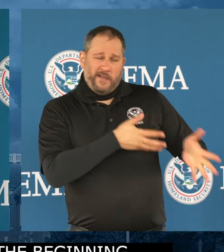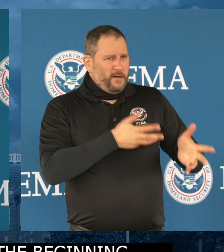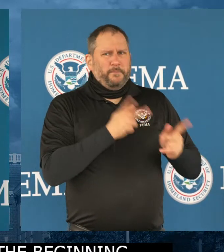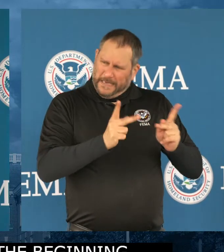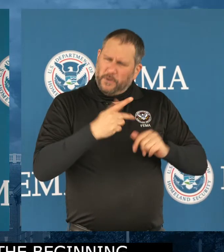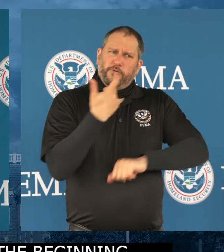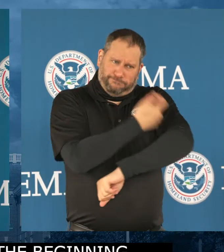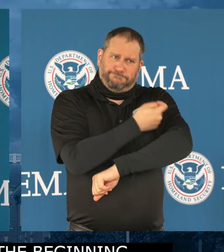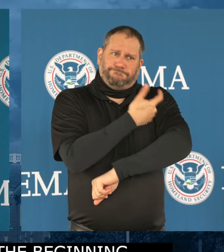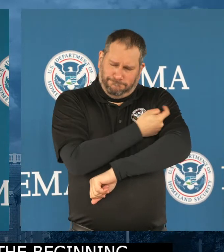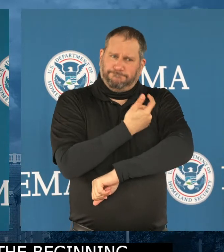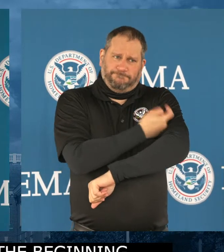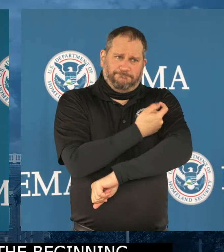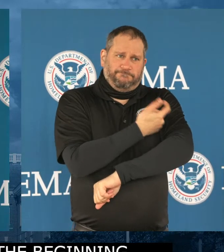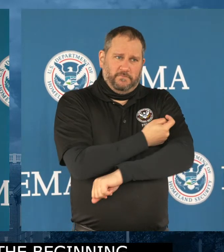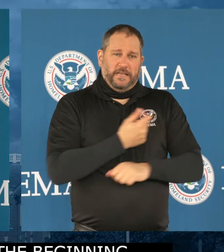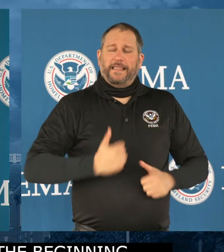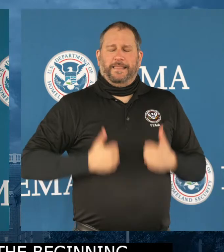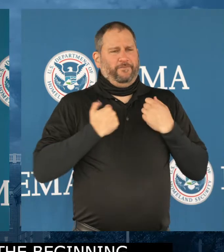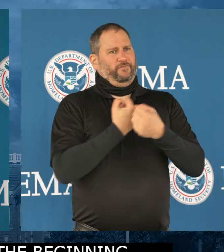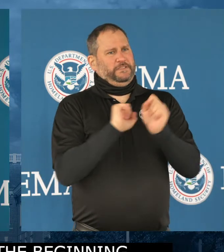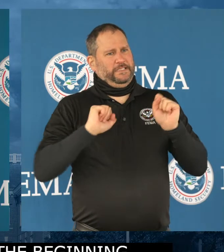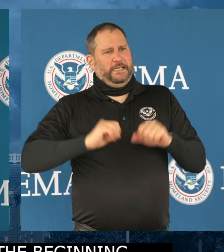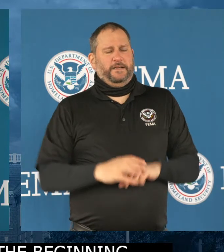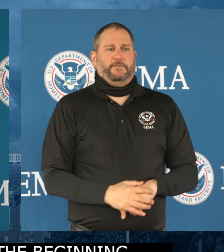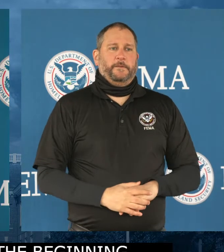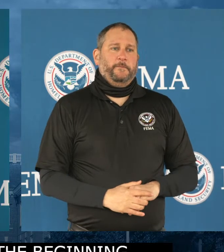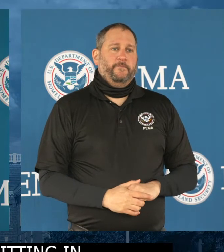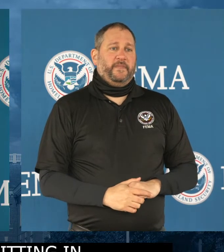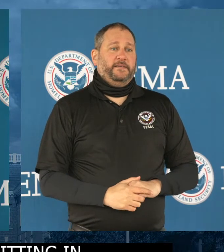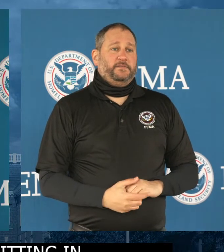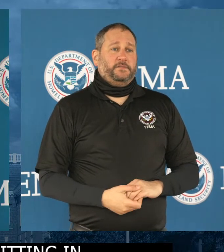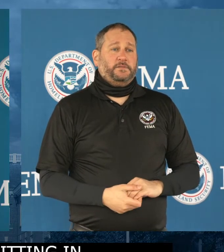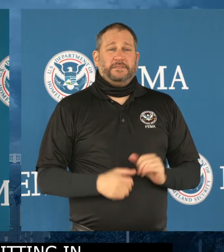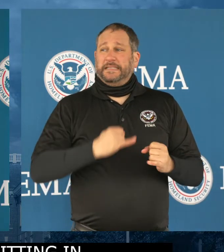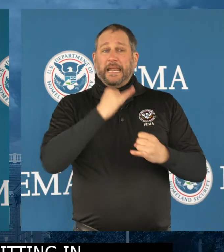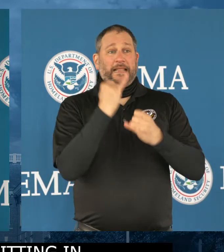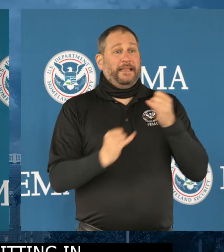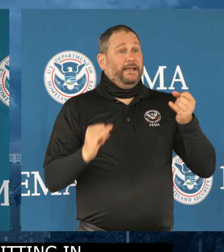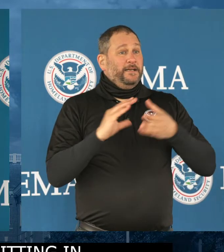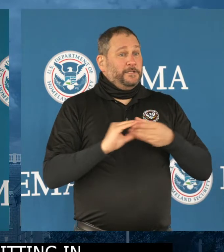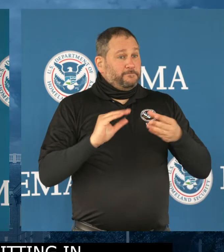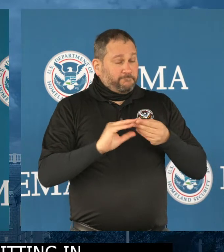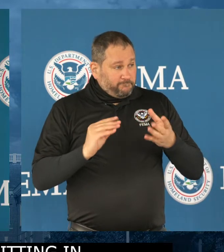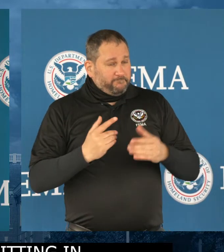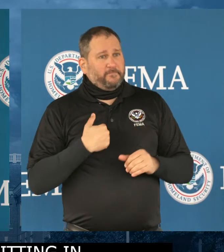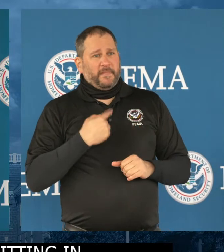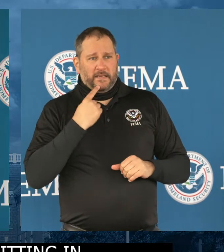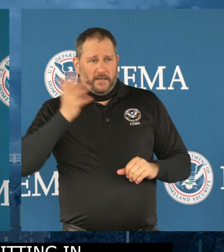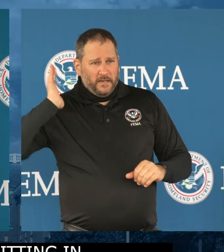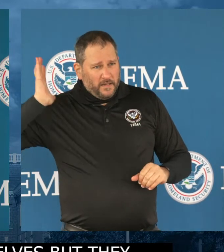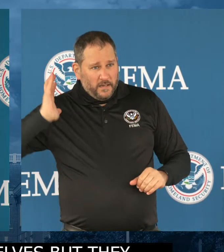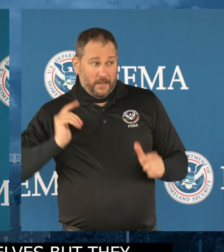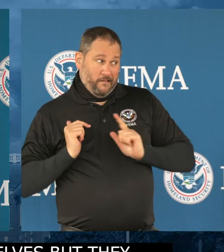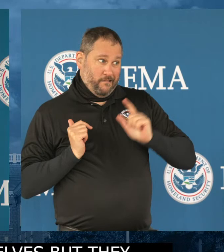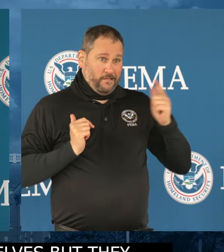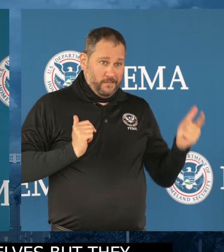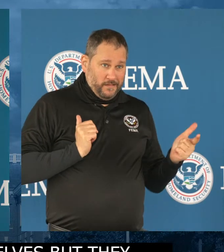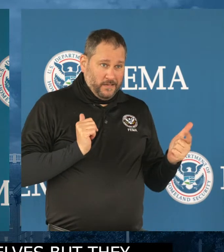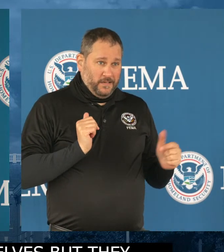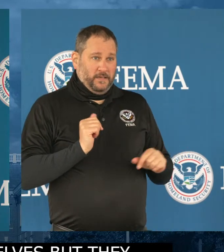they're life-saving vaccines. One last thing I'll say before I turn the microphone,